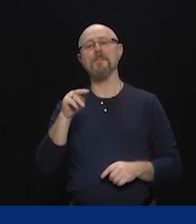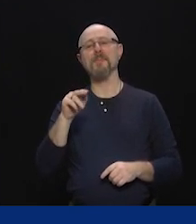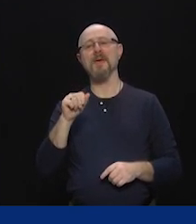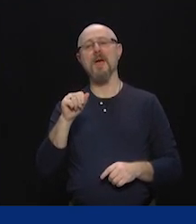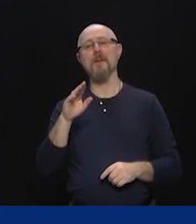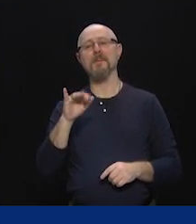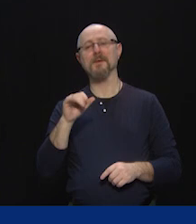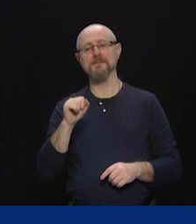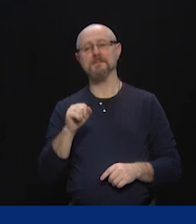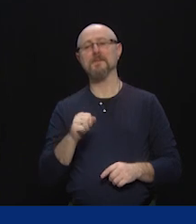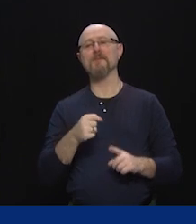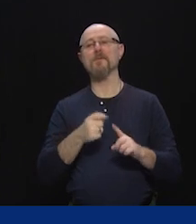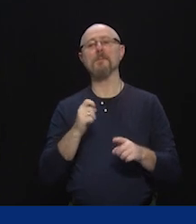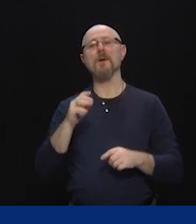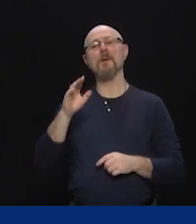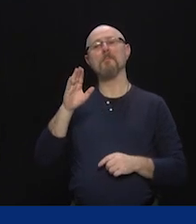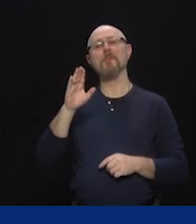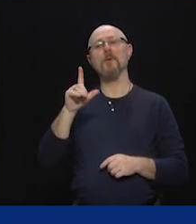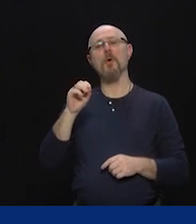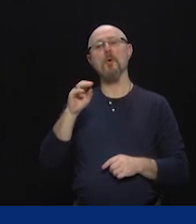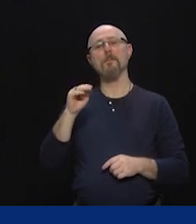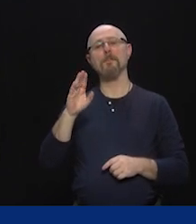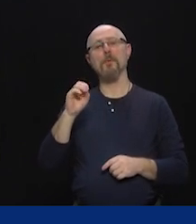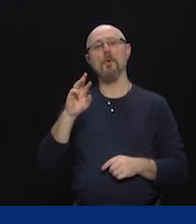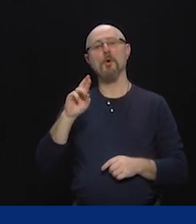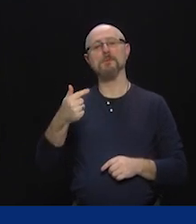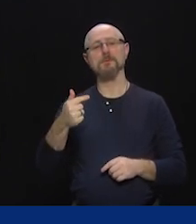your mic is open.